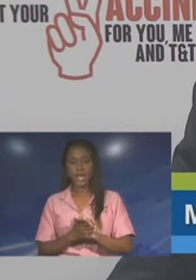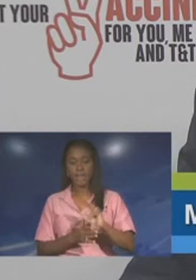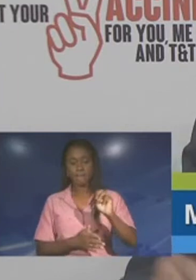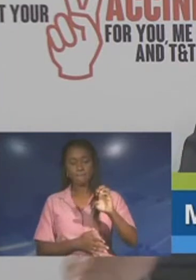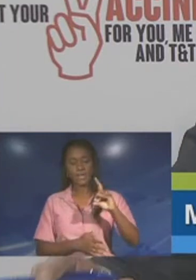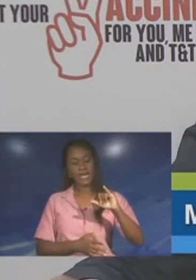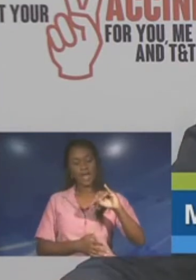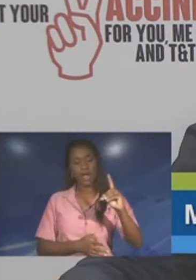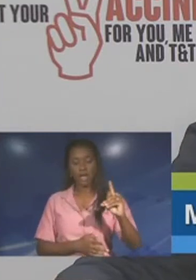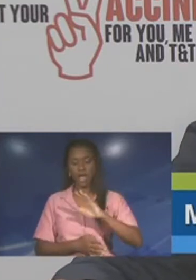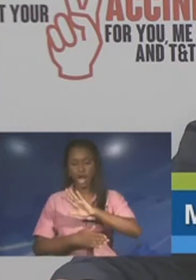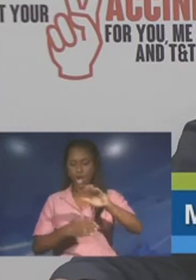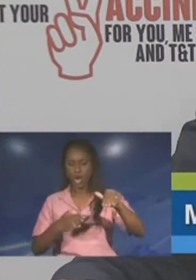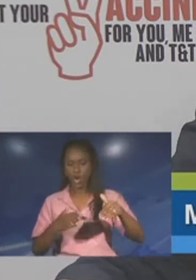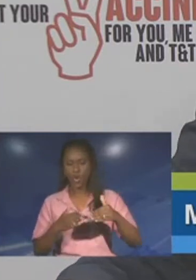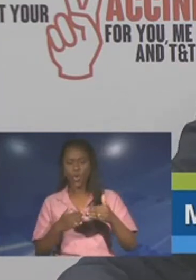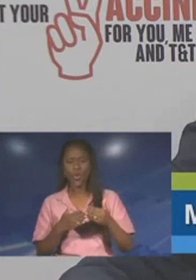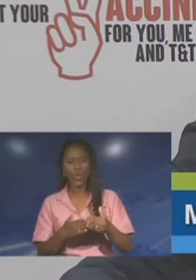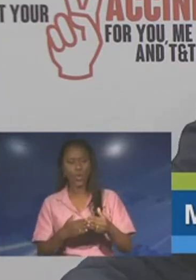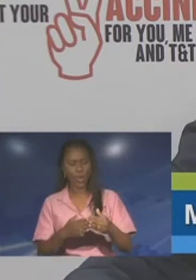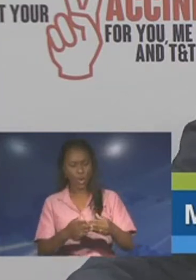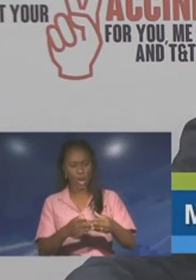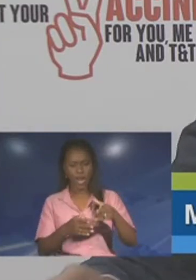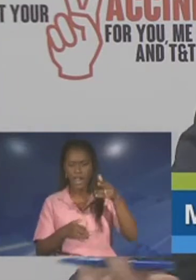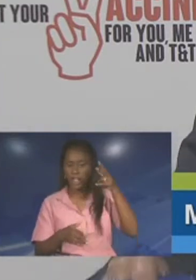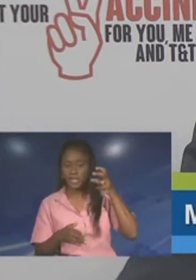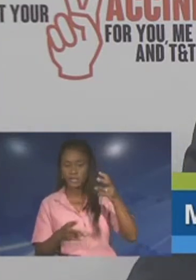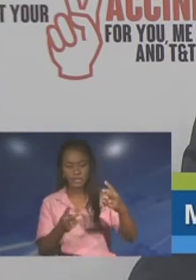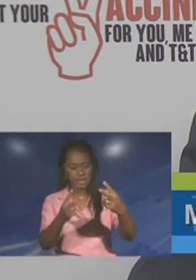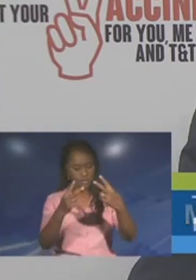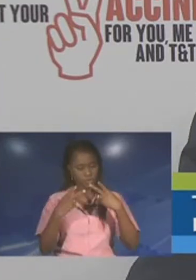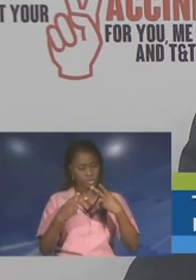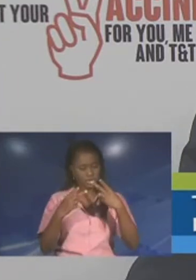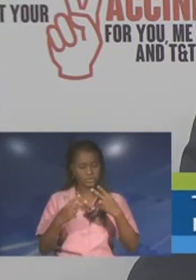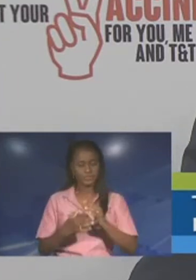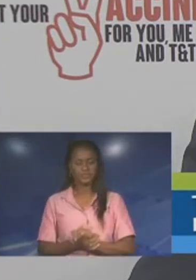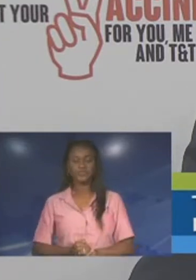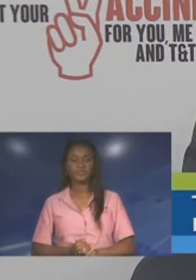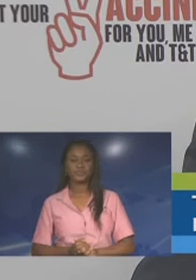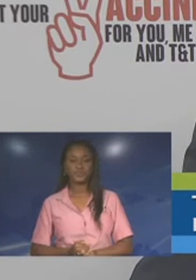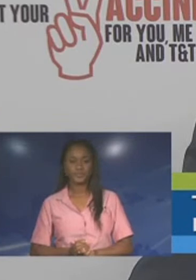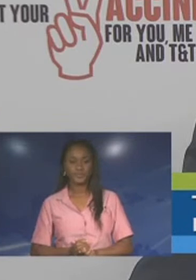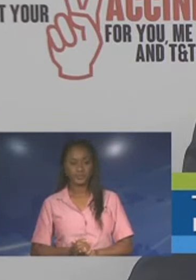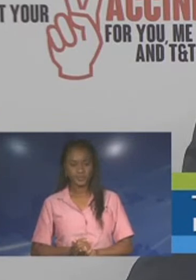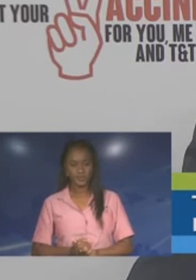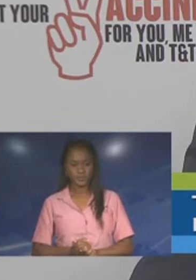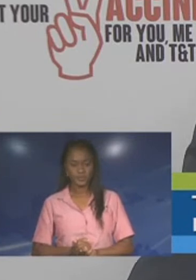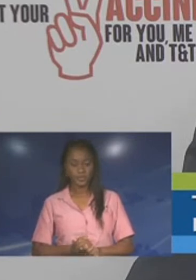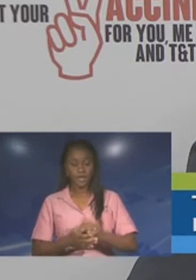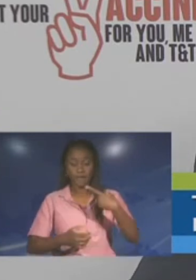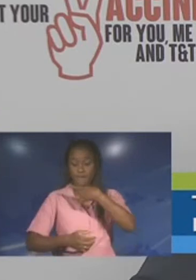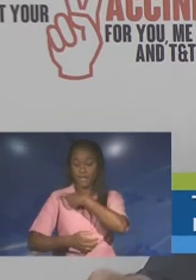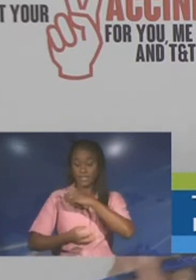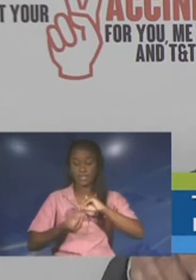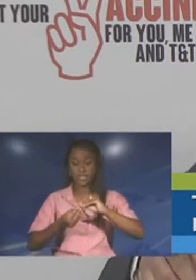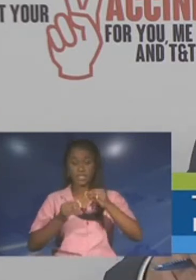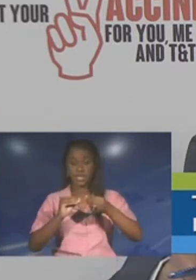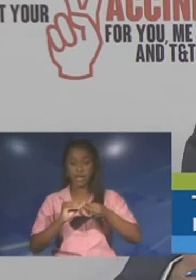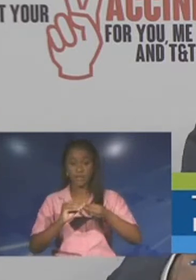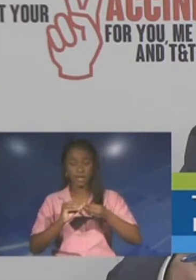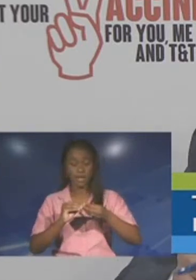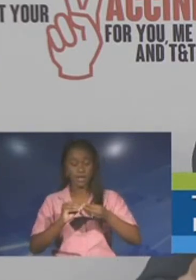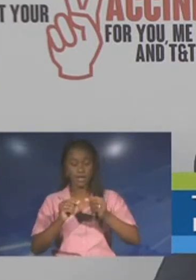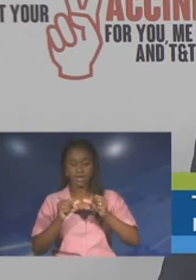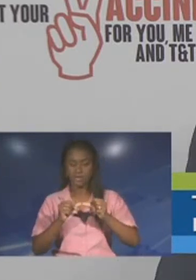media. Good morning, and very good morning to all those listening and viewing in. So our vaccination numbers continue to